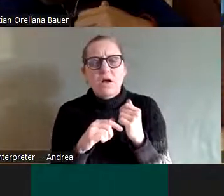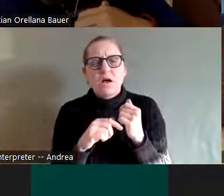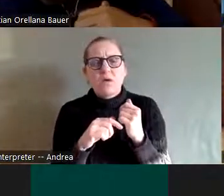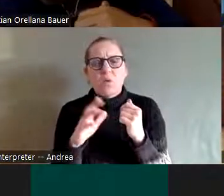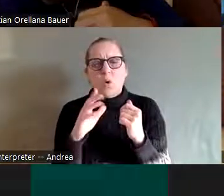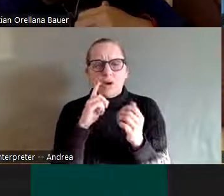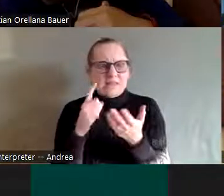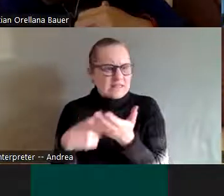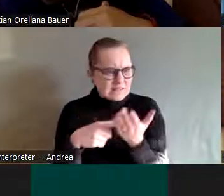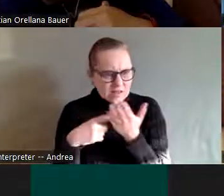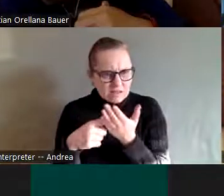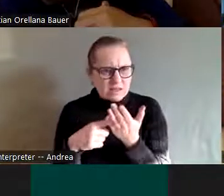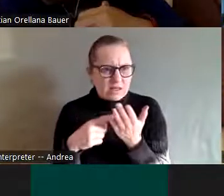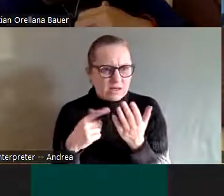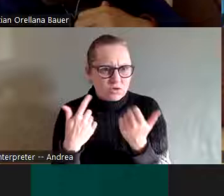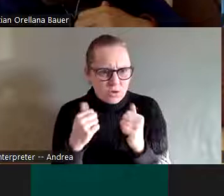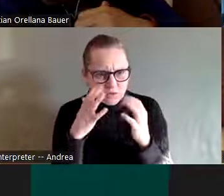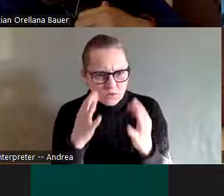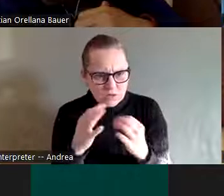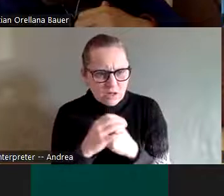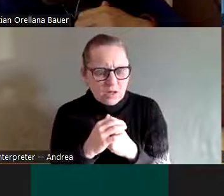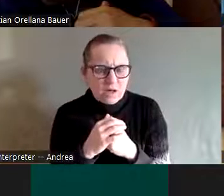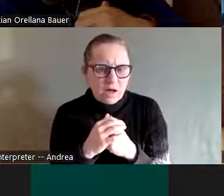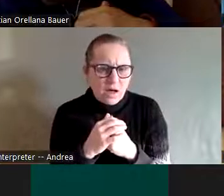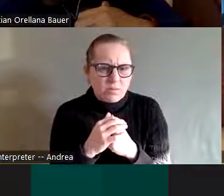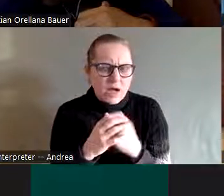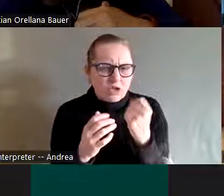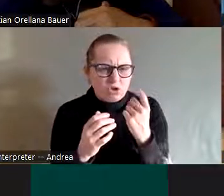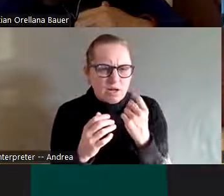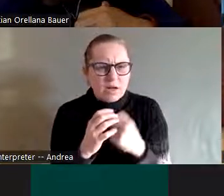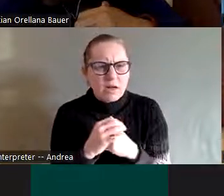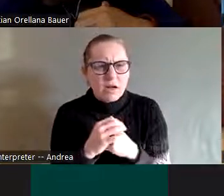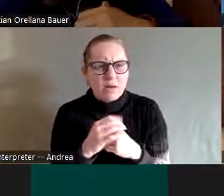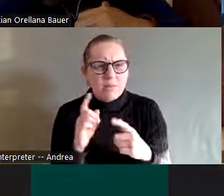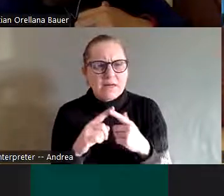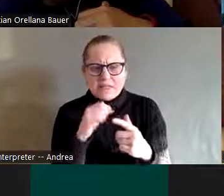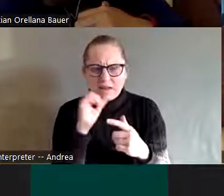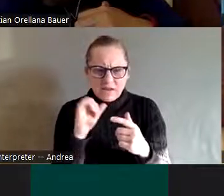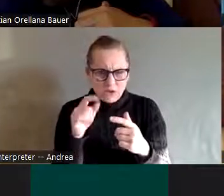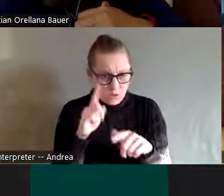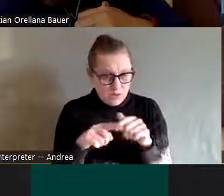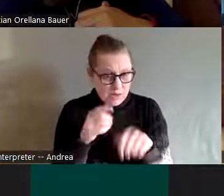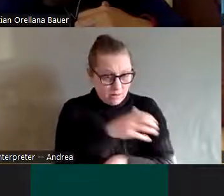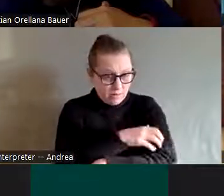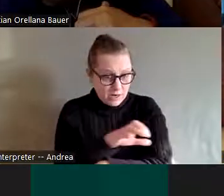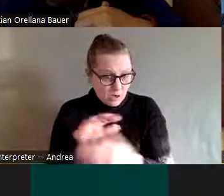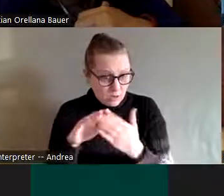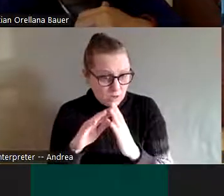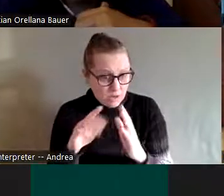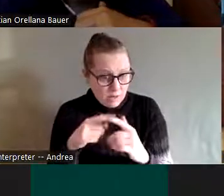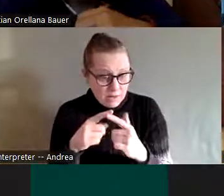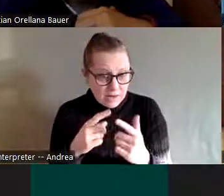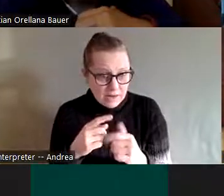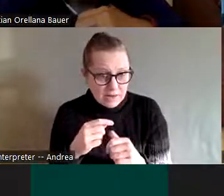deliberating upon, and, you know, things like that. And I'm not, it's not about, you know, you can't empower a community by talking about salaciousness.